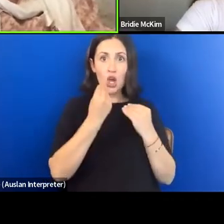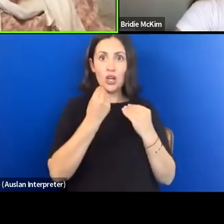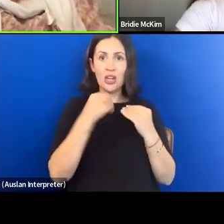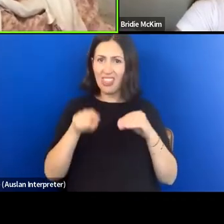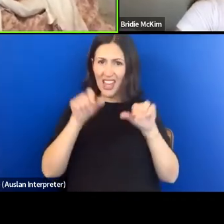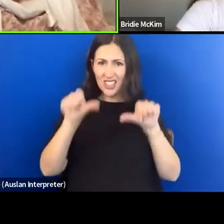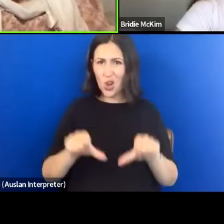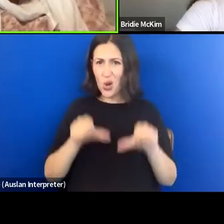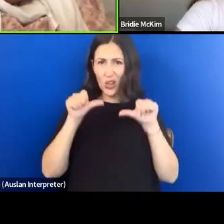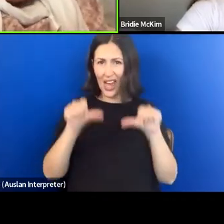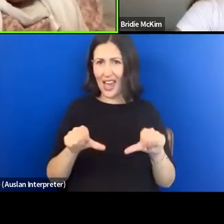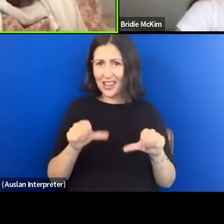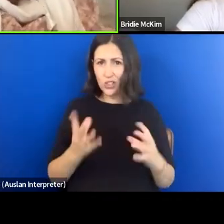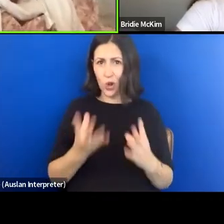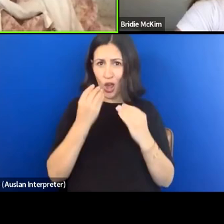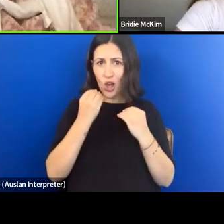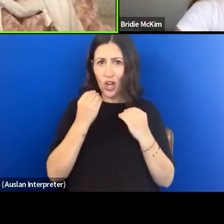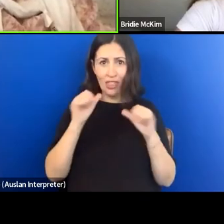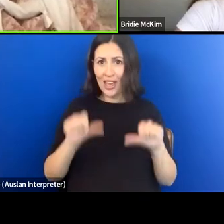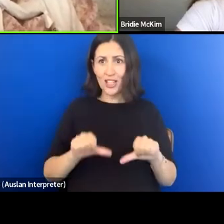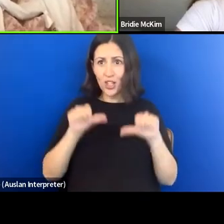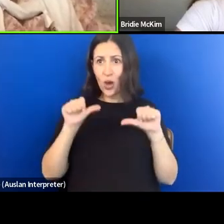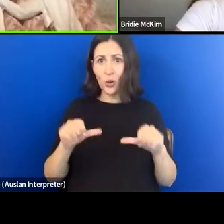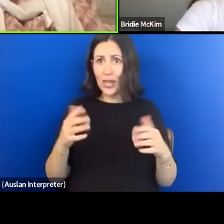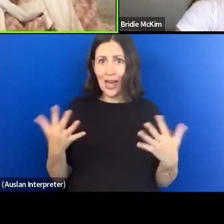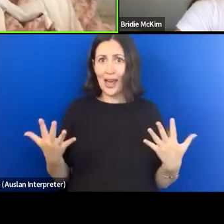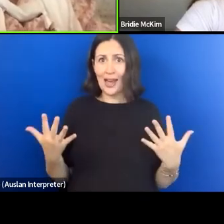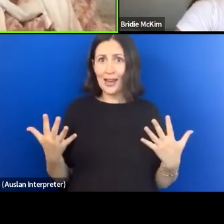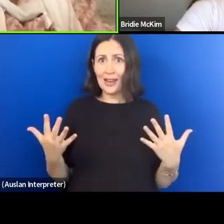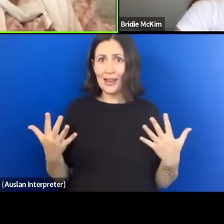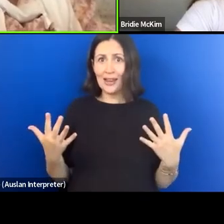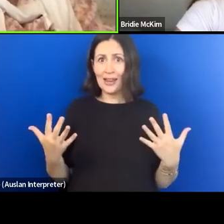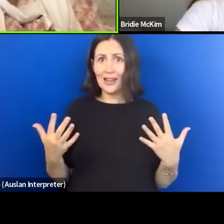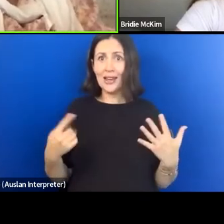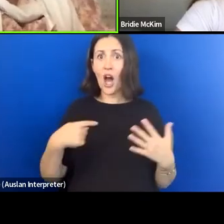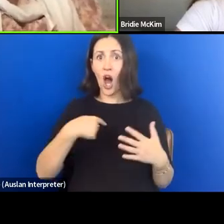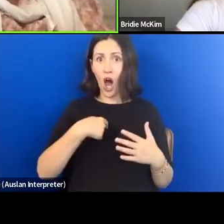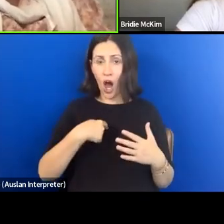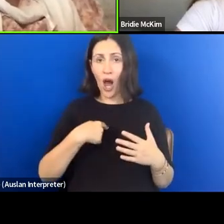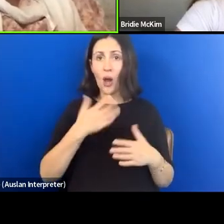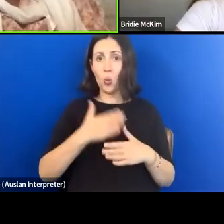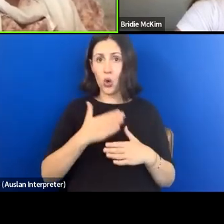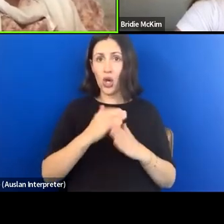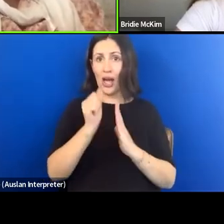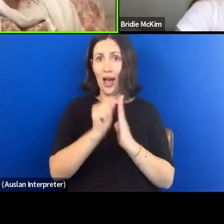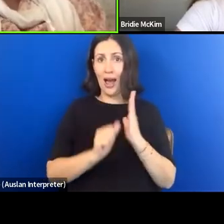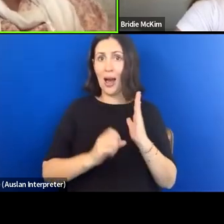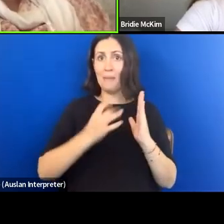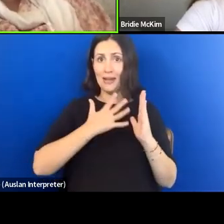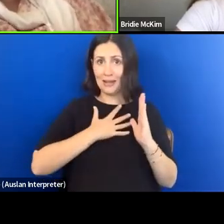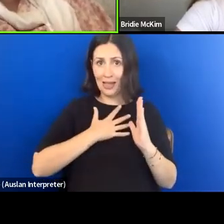too. Even as a diverse artist, you will get things wrong.